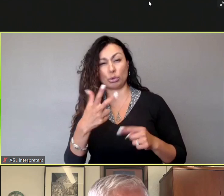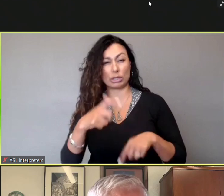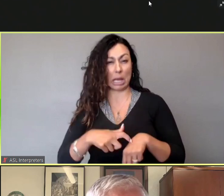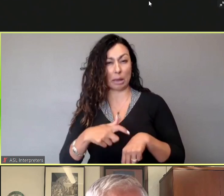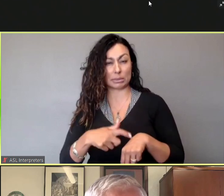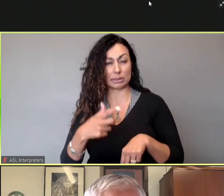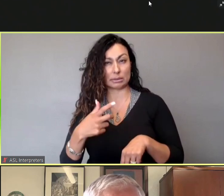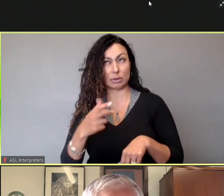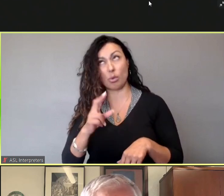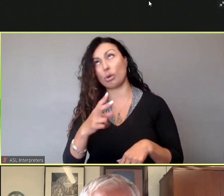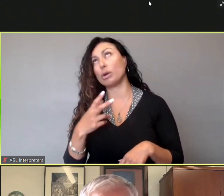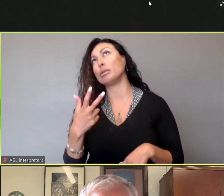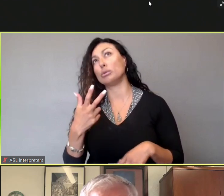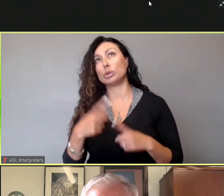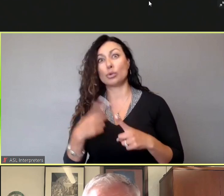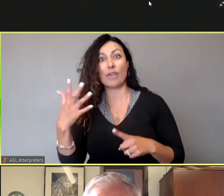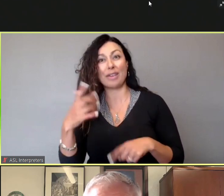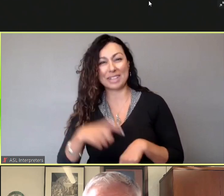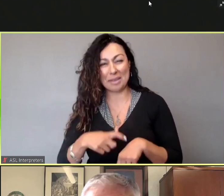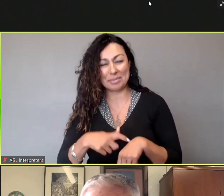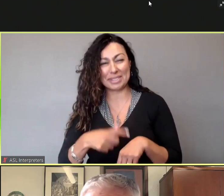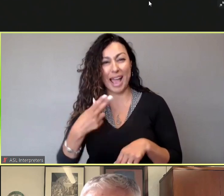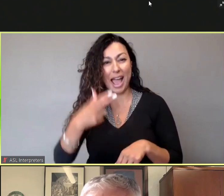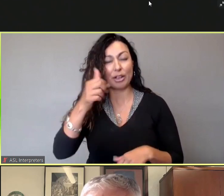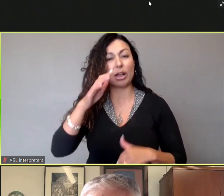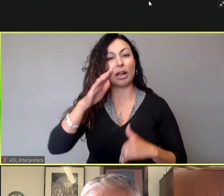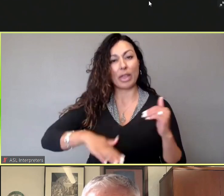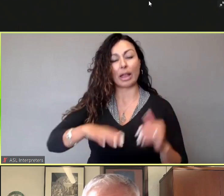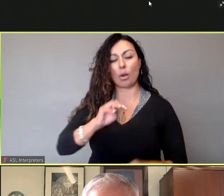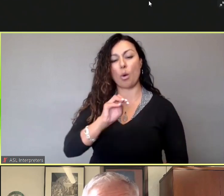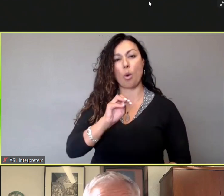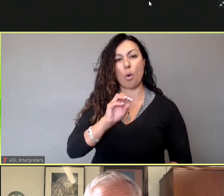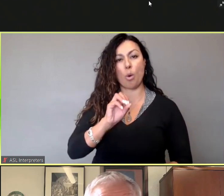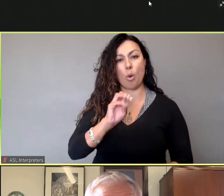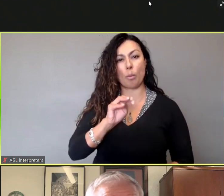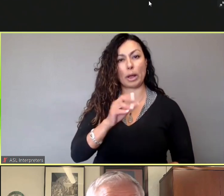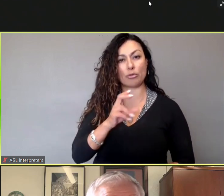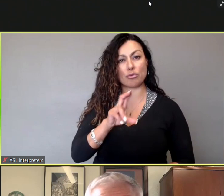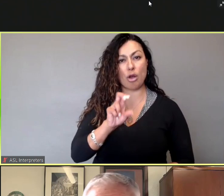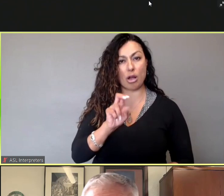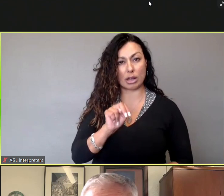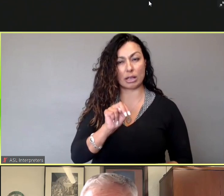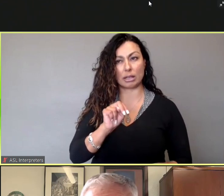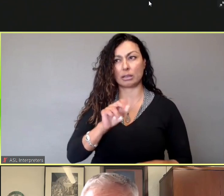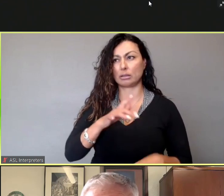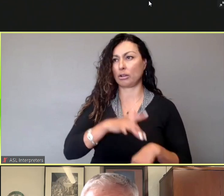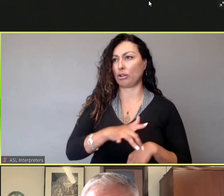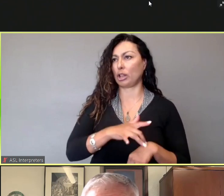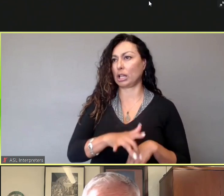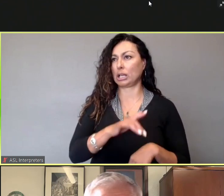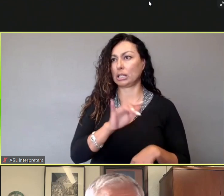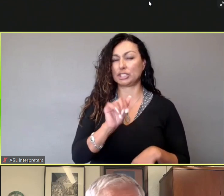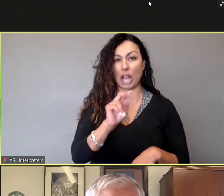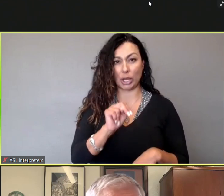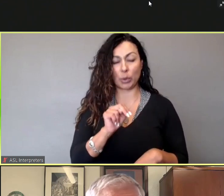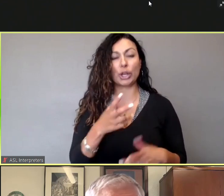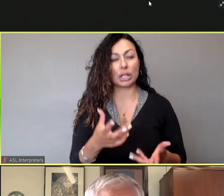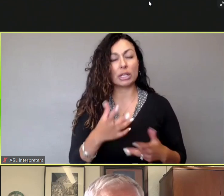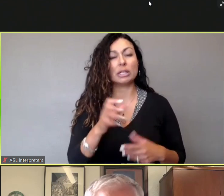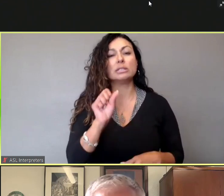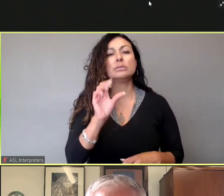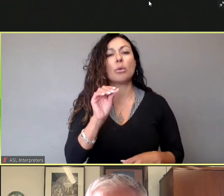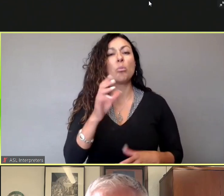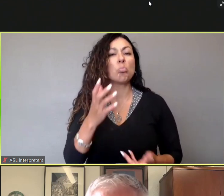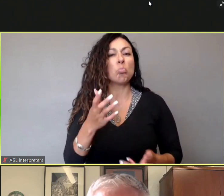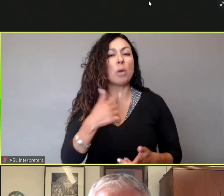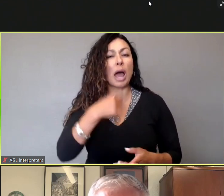say 2 to 5 times higher than the spread rate of Omicron in early January. And so, and I